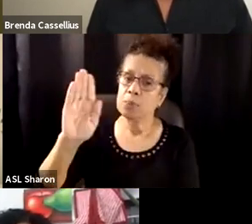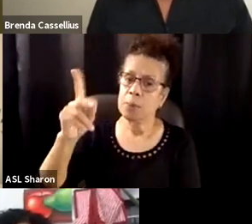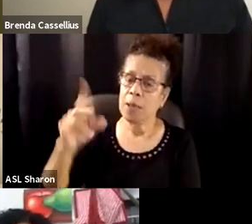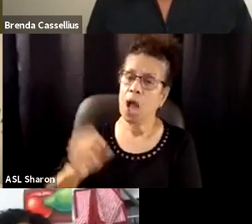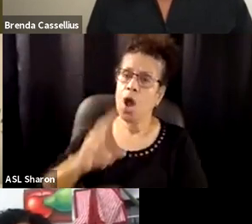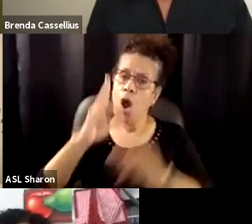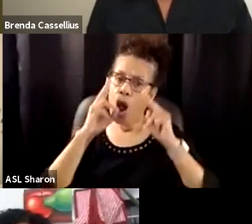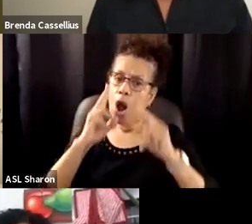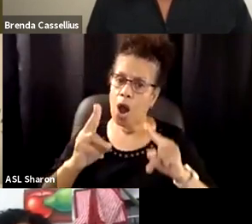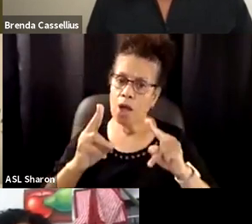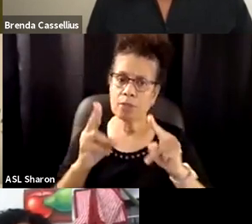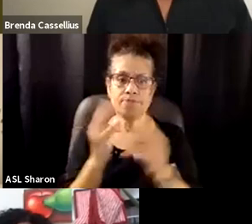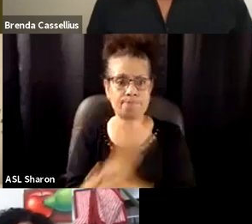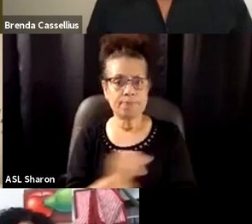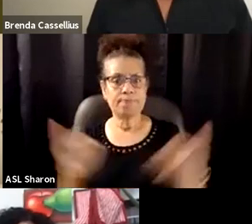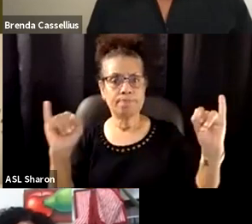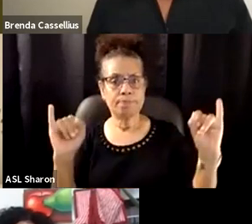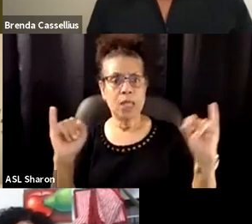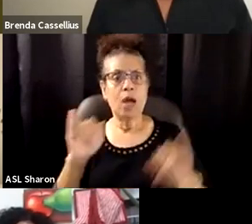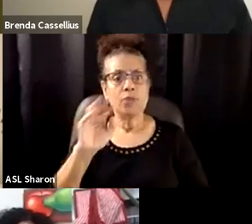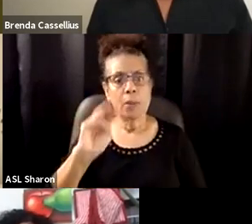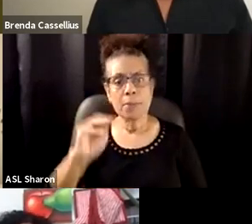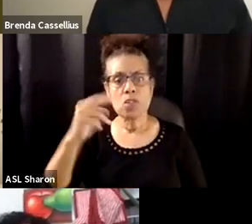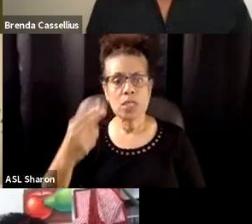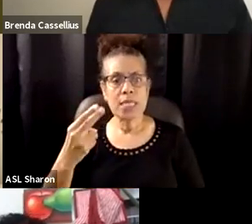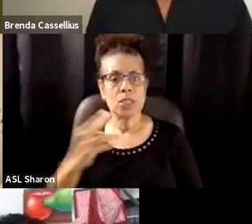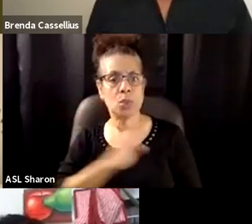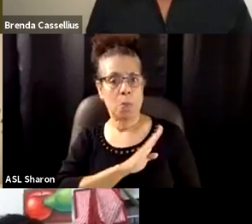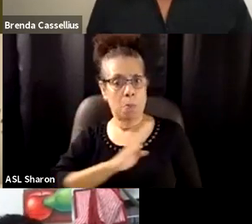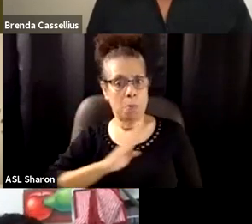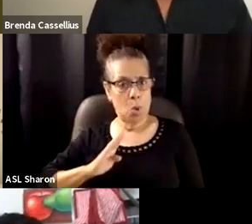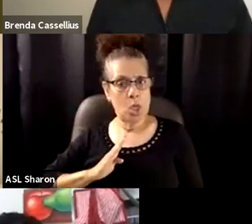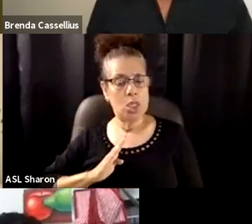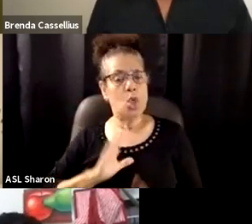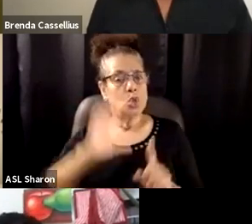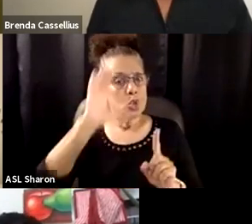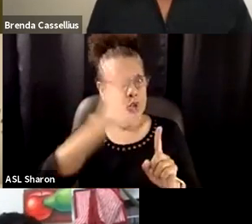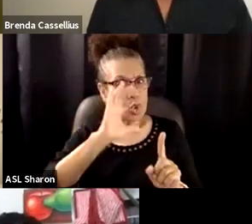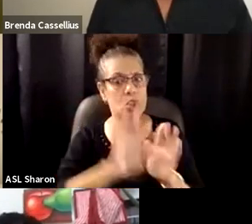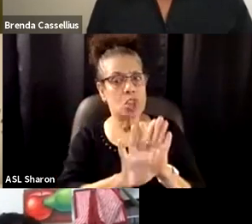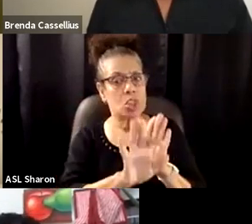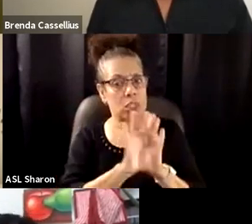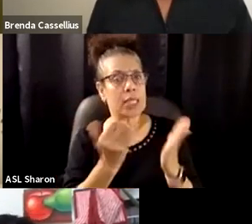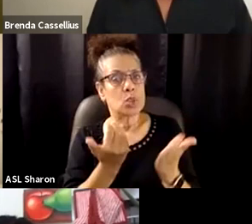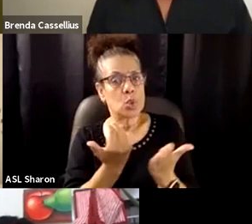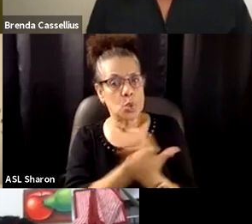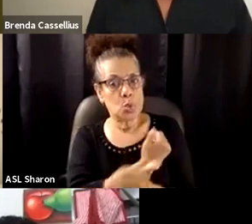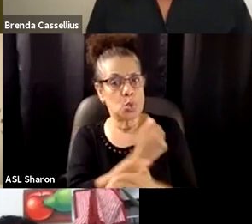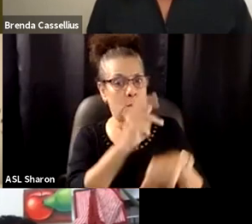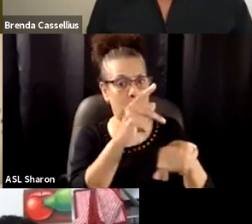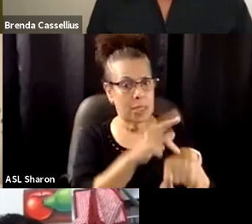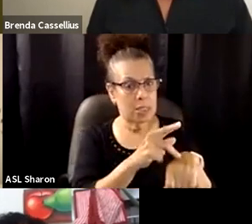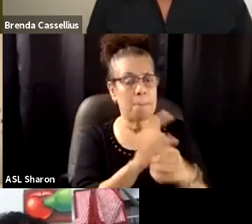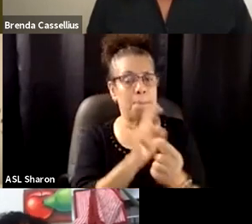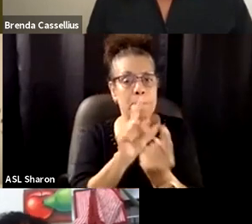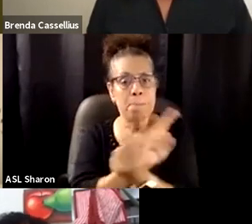autonomy of the mission hill school governing board's authority to search and select new leadership meet special